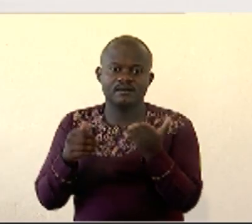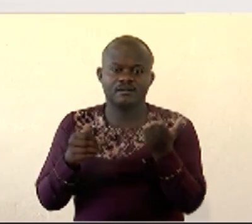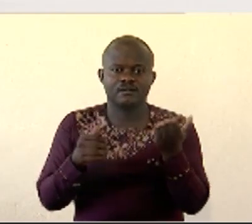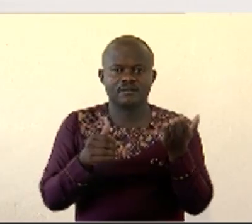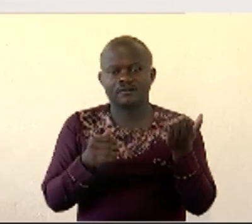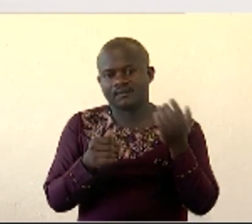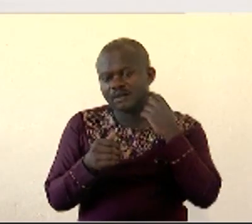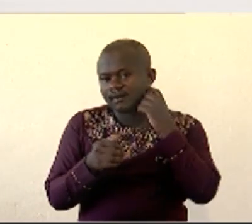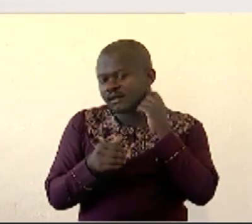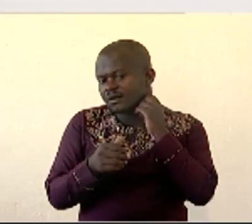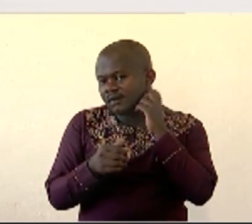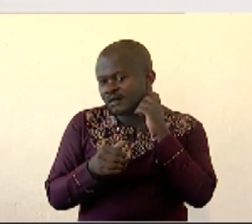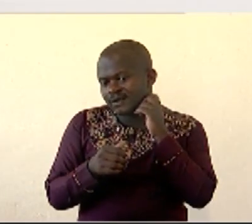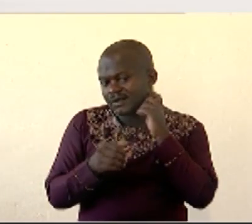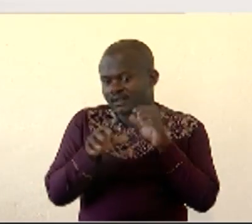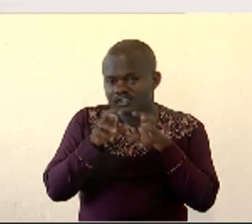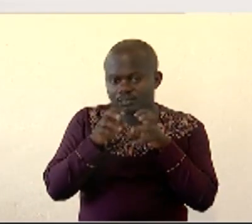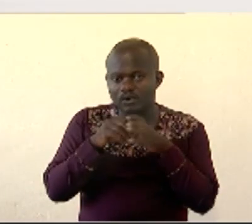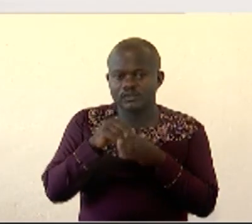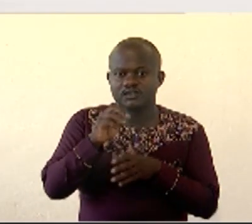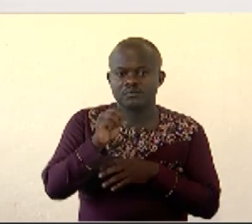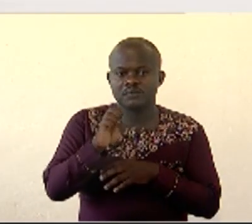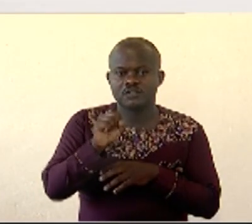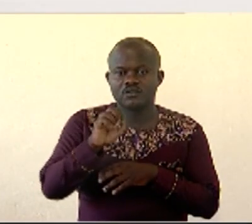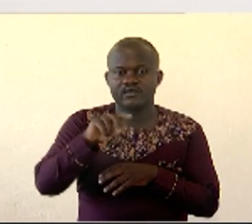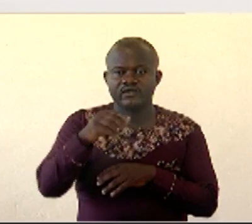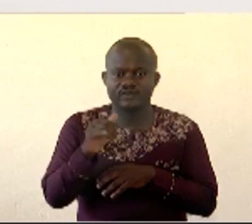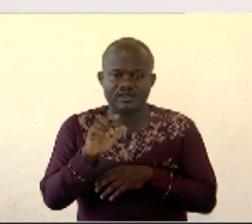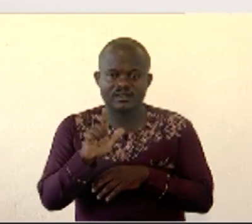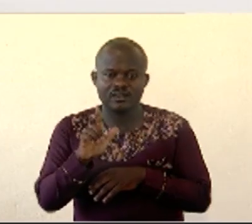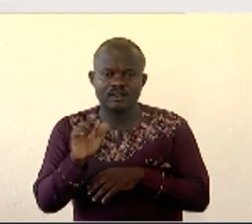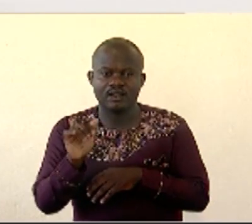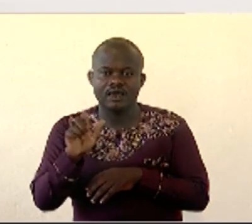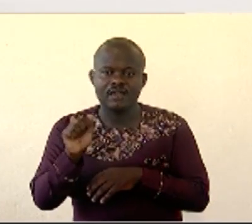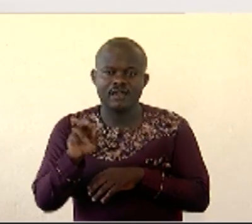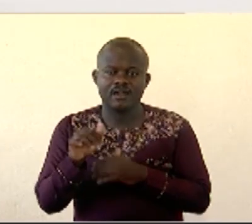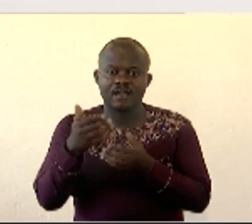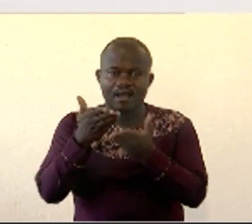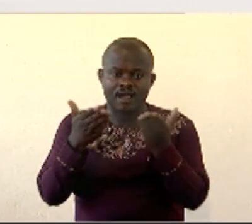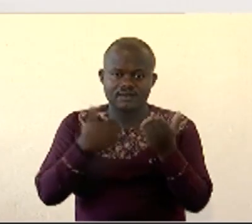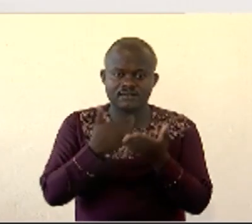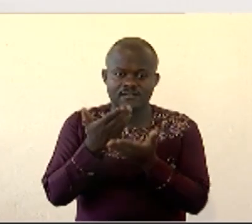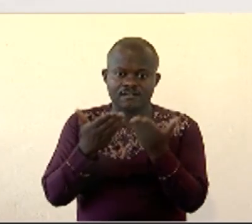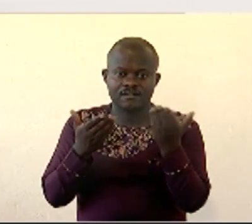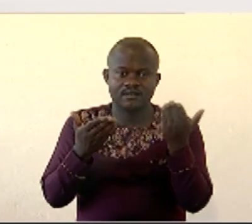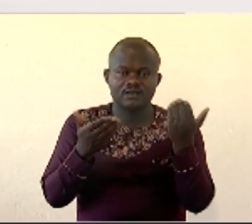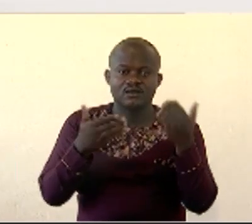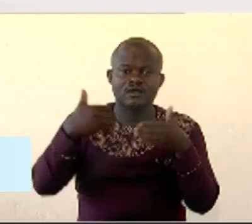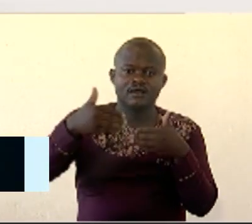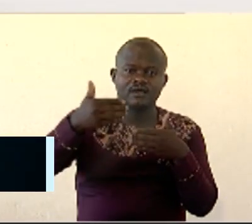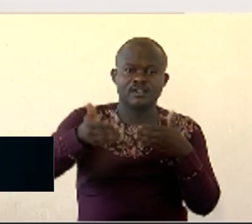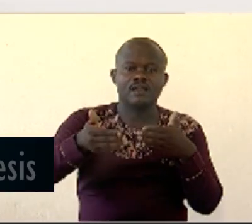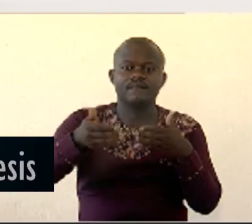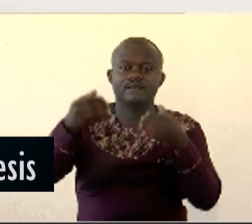energy. Spongy mesophyll layer cells have a regular shape, and loosely arranged hence have a large air